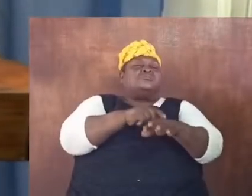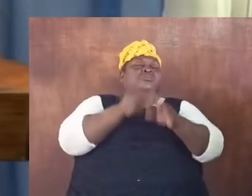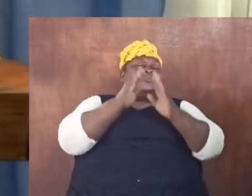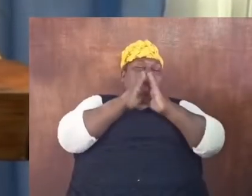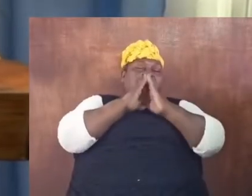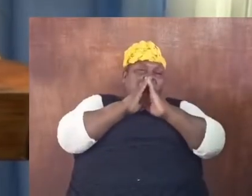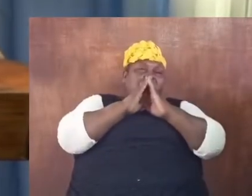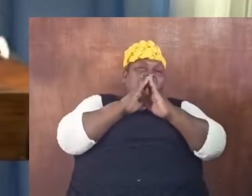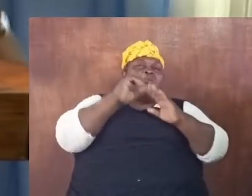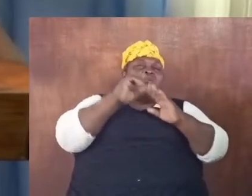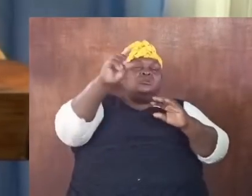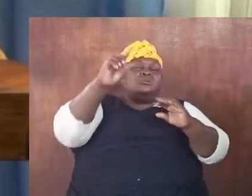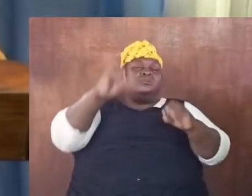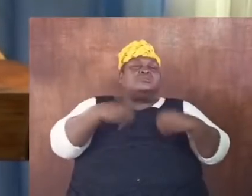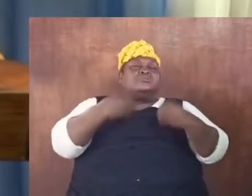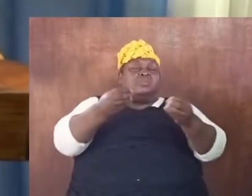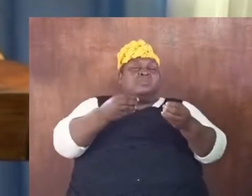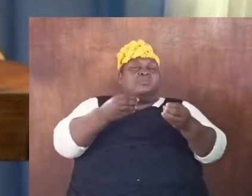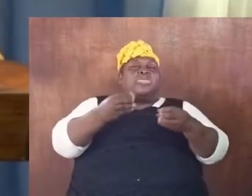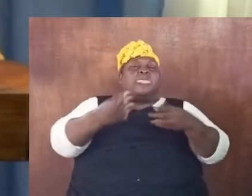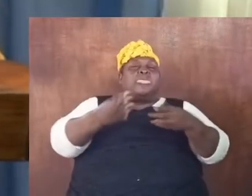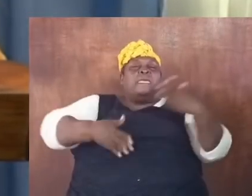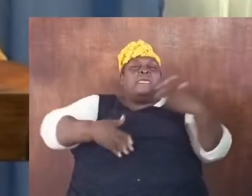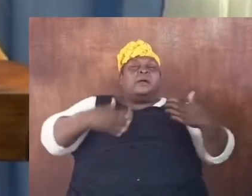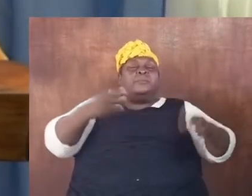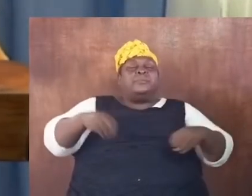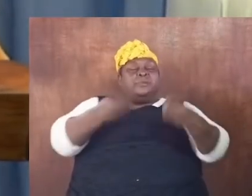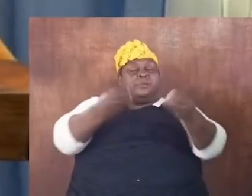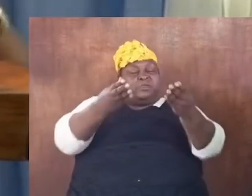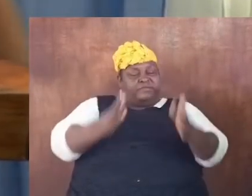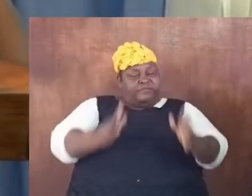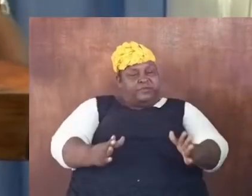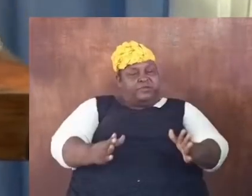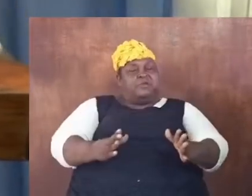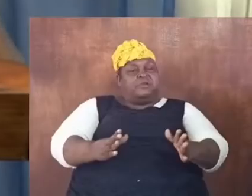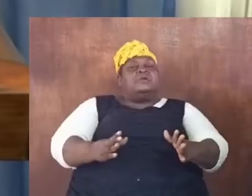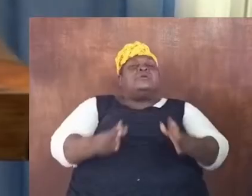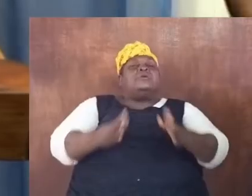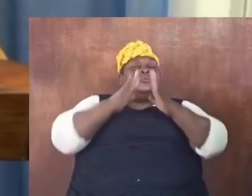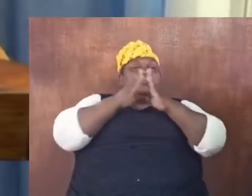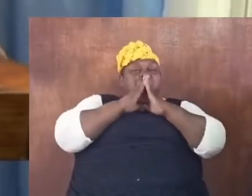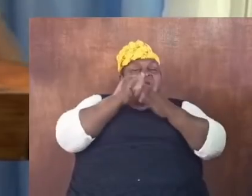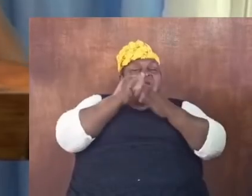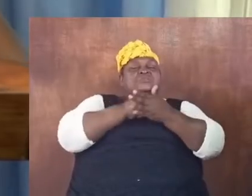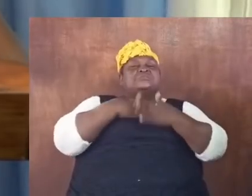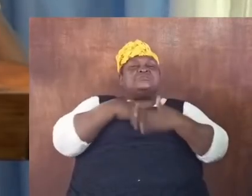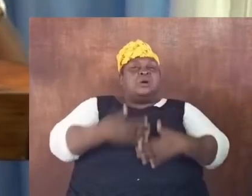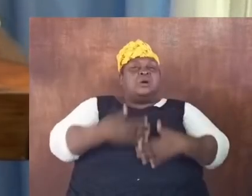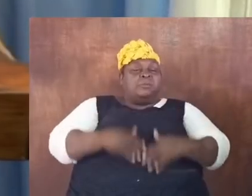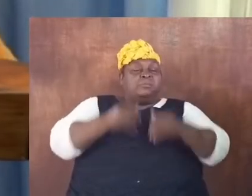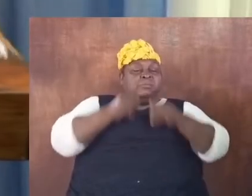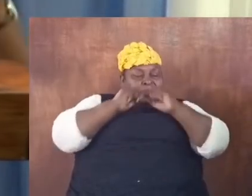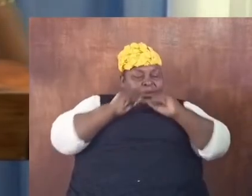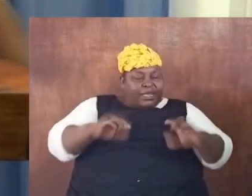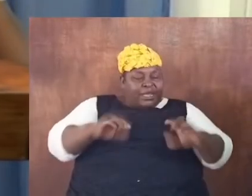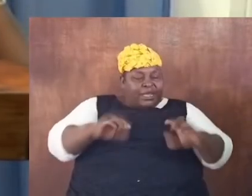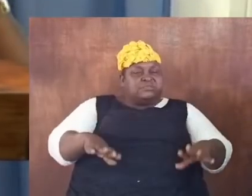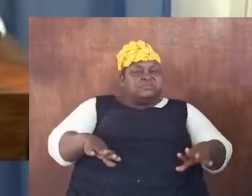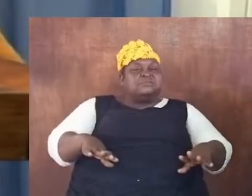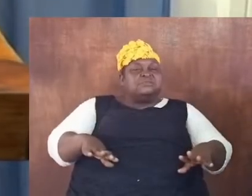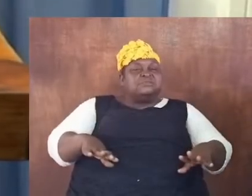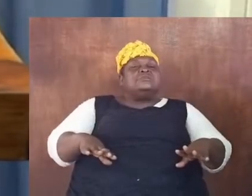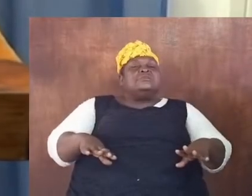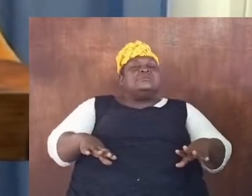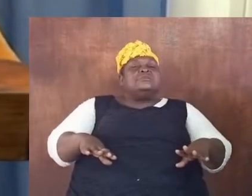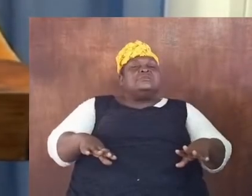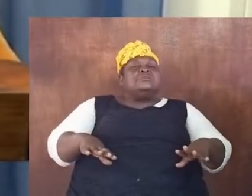that we will be a cheerful giver, Lord Jesus. We pray that somebody will be blessing us, blessing the